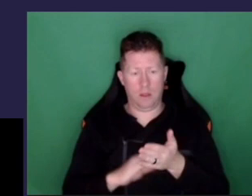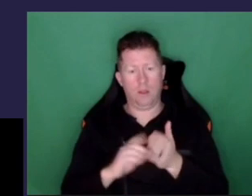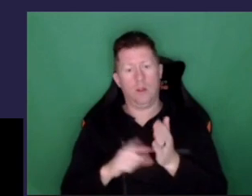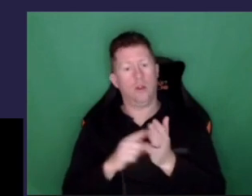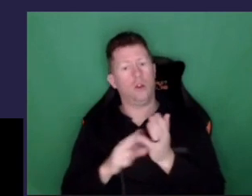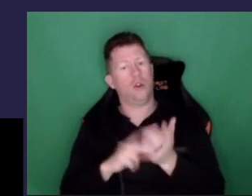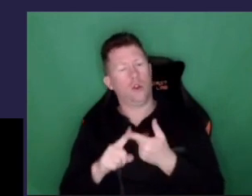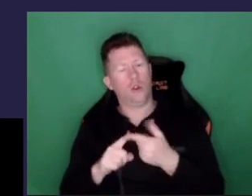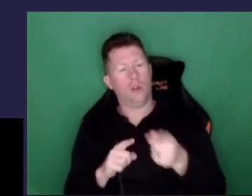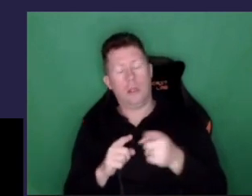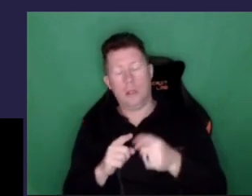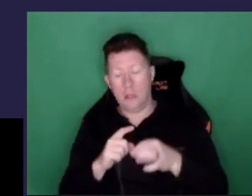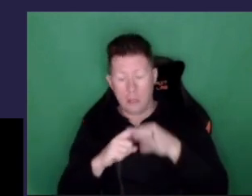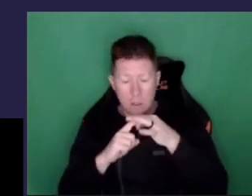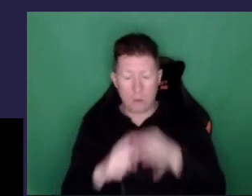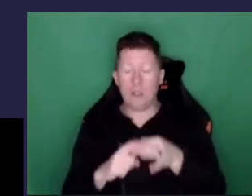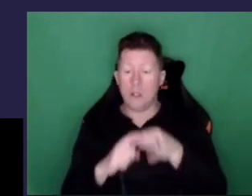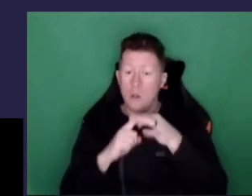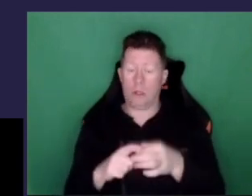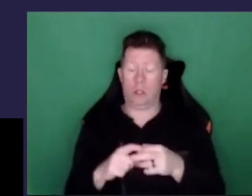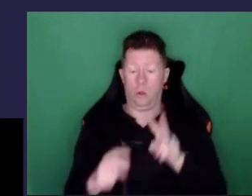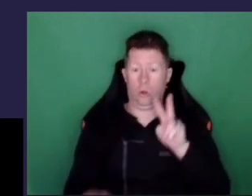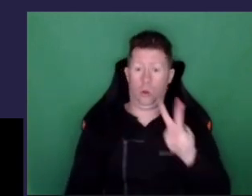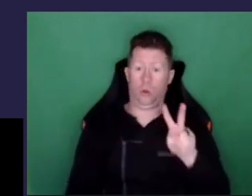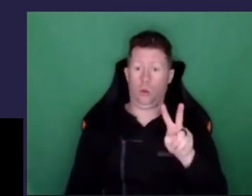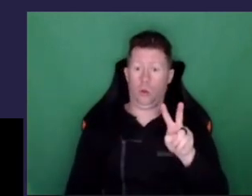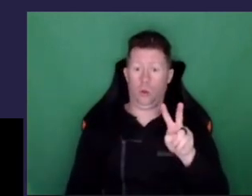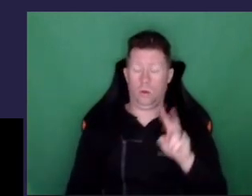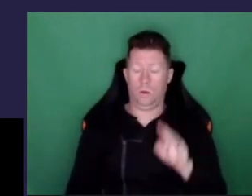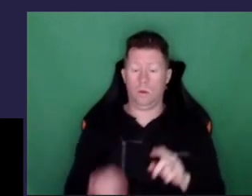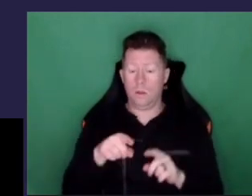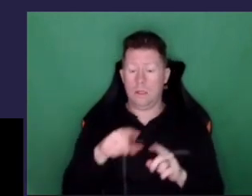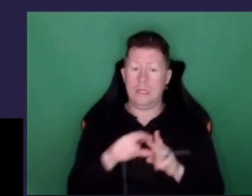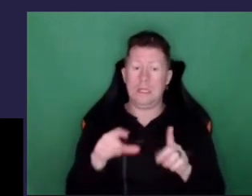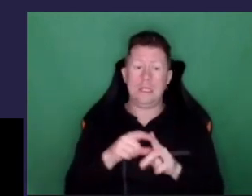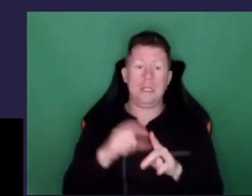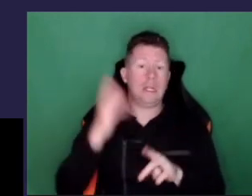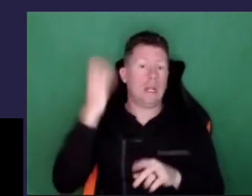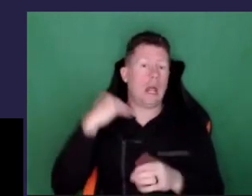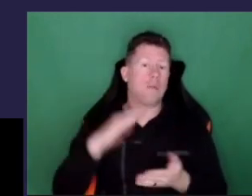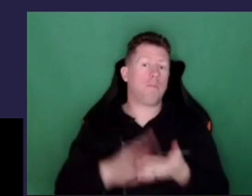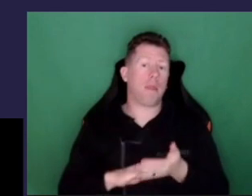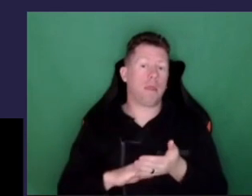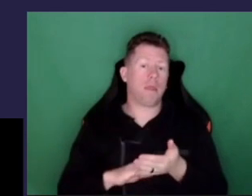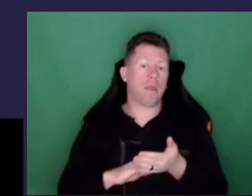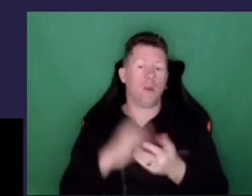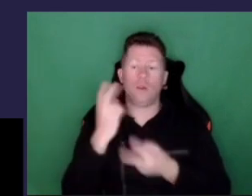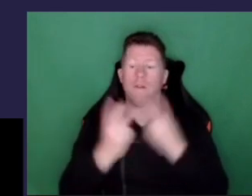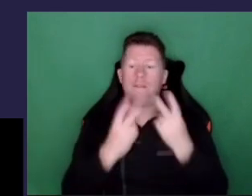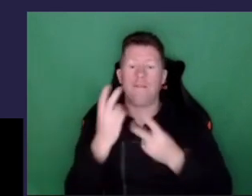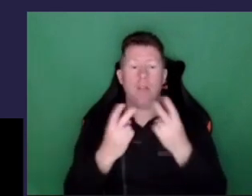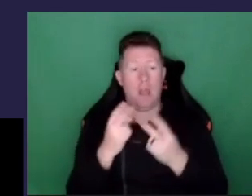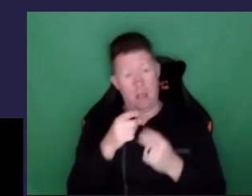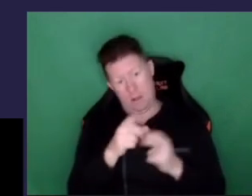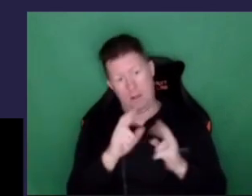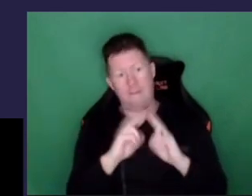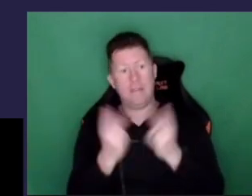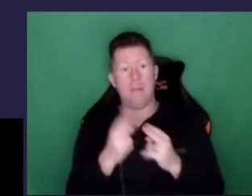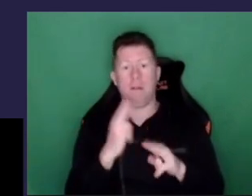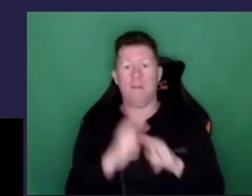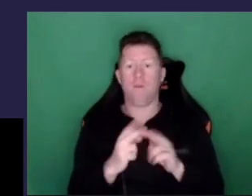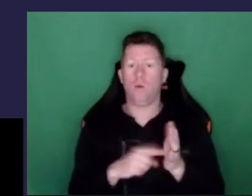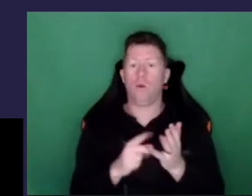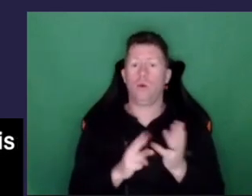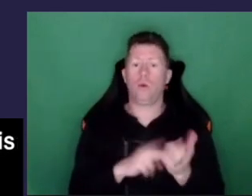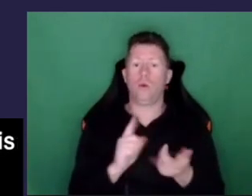two really simple questions. What did you do last month to help June find a forever family? And